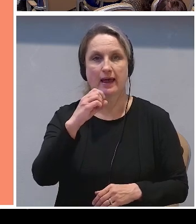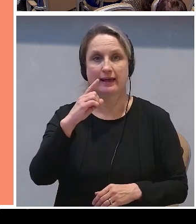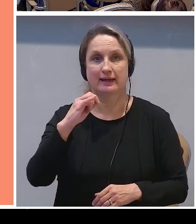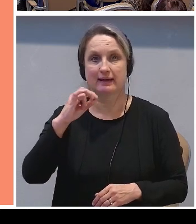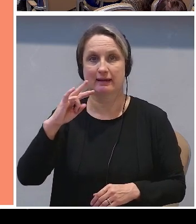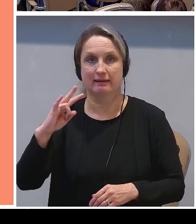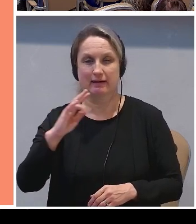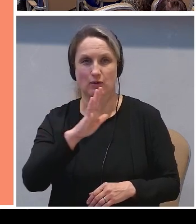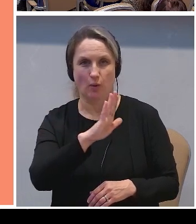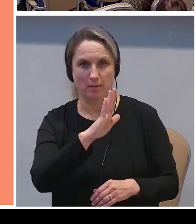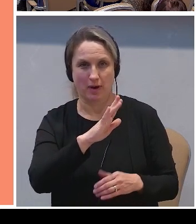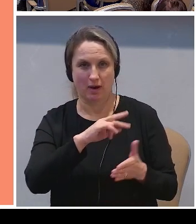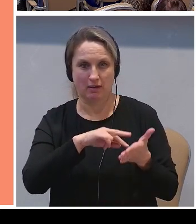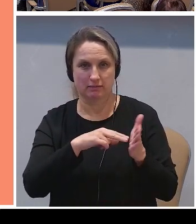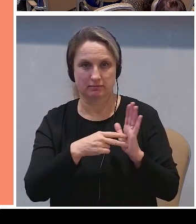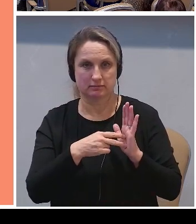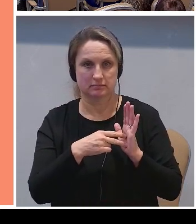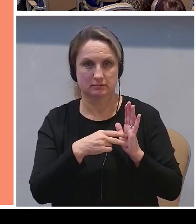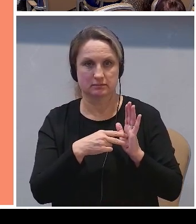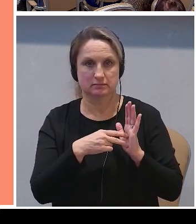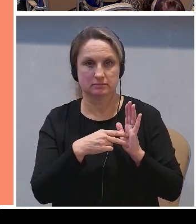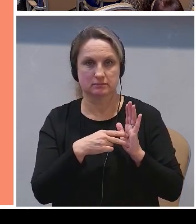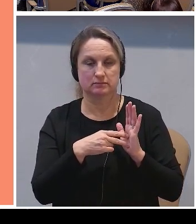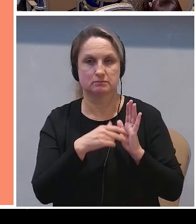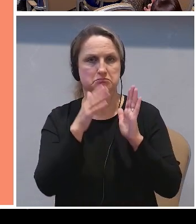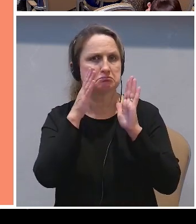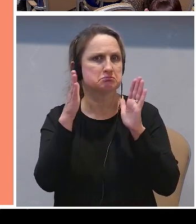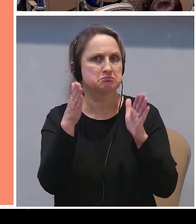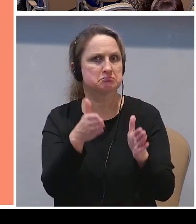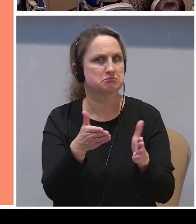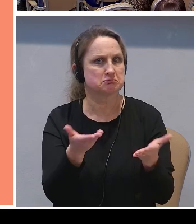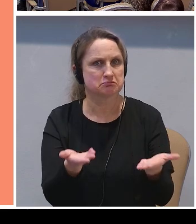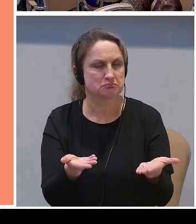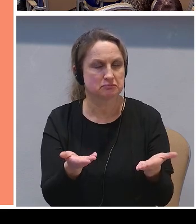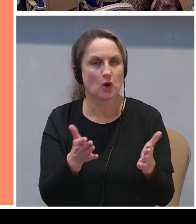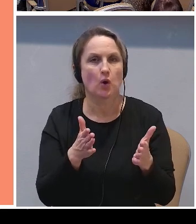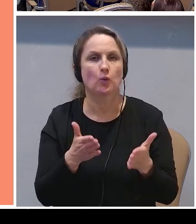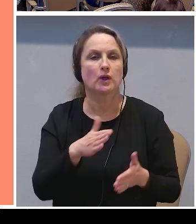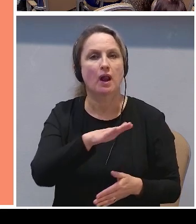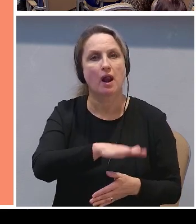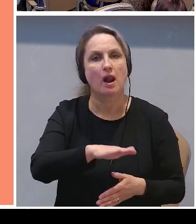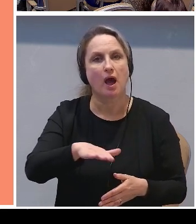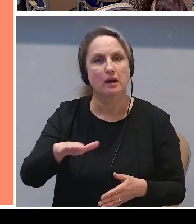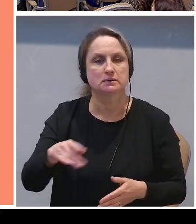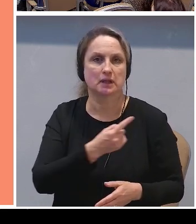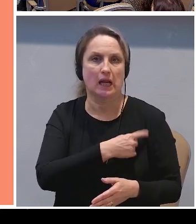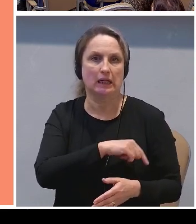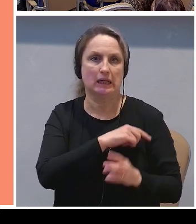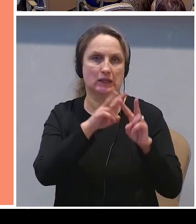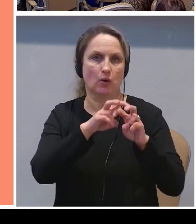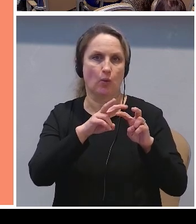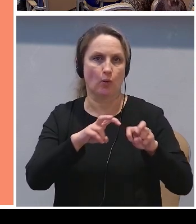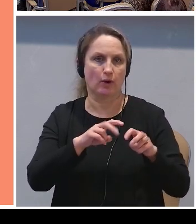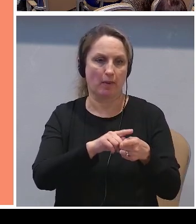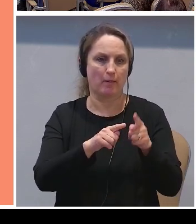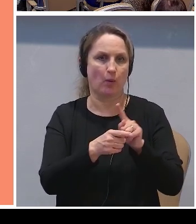running clinical trials on pediatrics in Europe. The project has already finalized, but there are some outcomes that